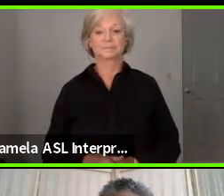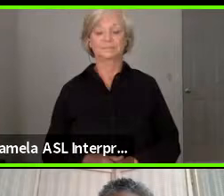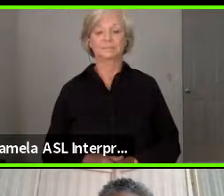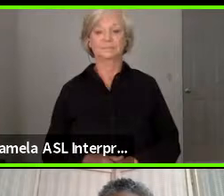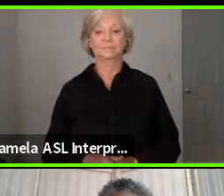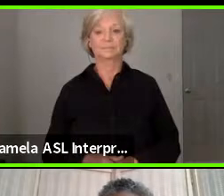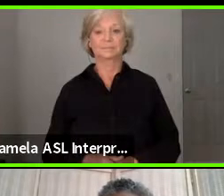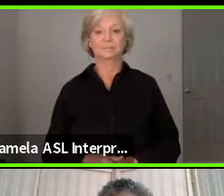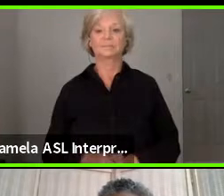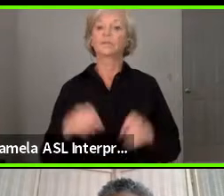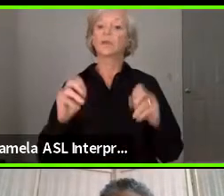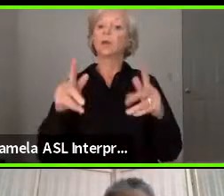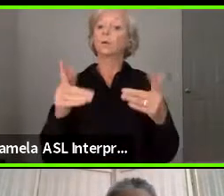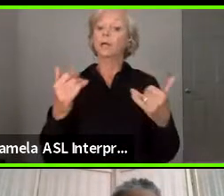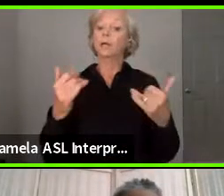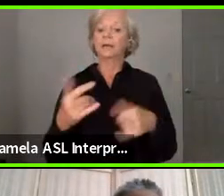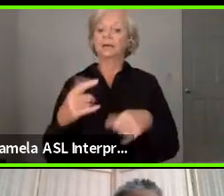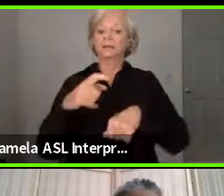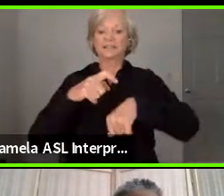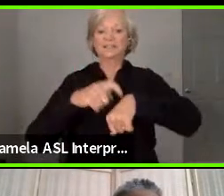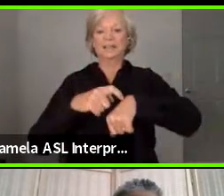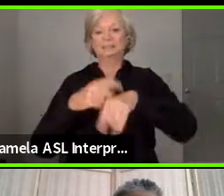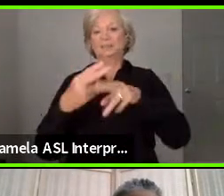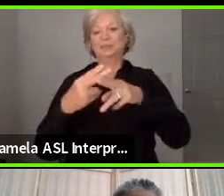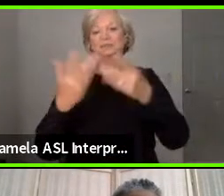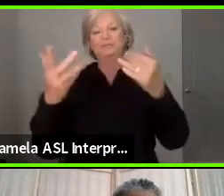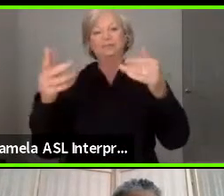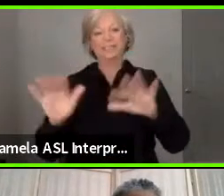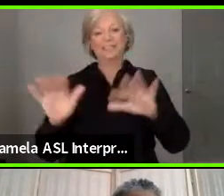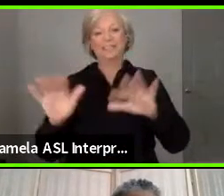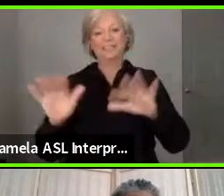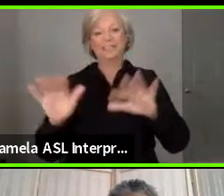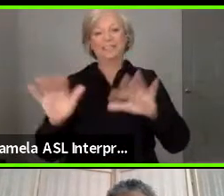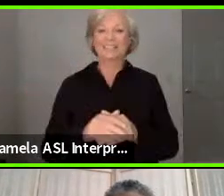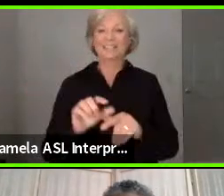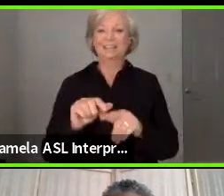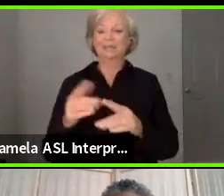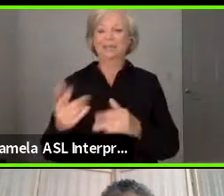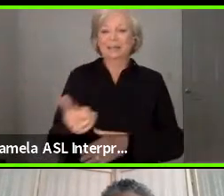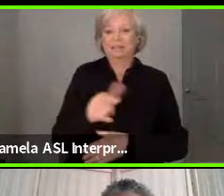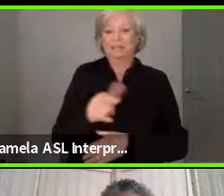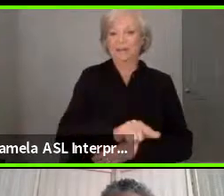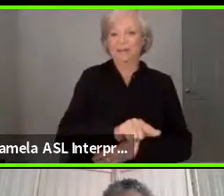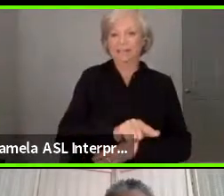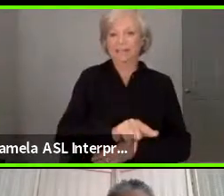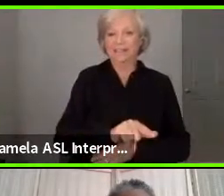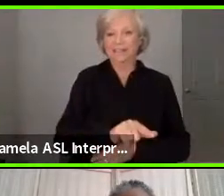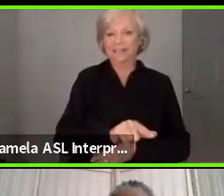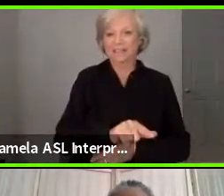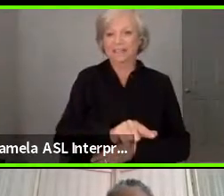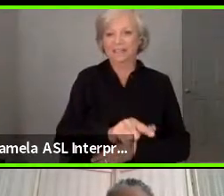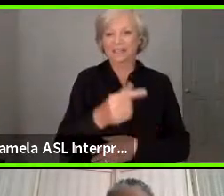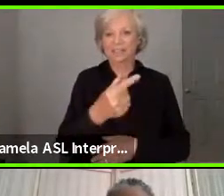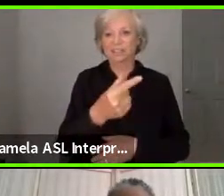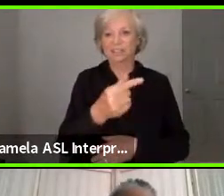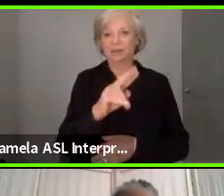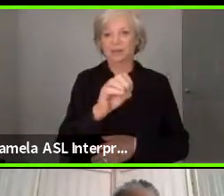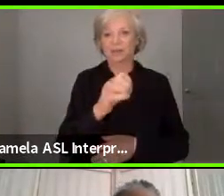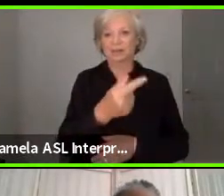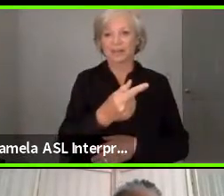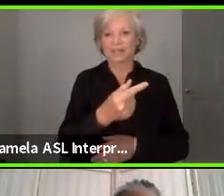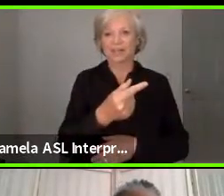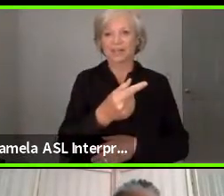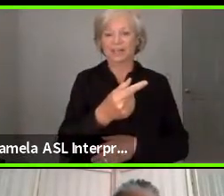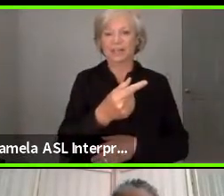I think we're about at time, so I'm happy to turn it back to Greg. I don't know if we have any